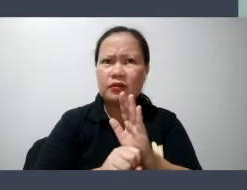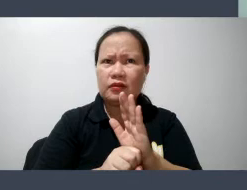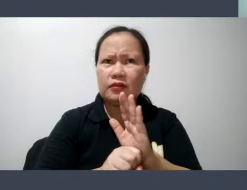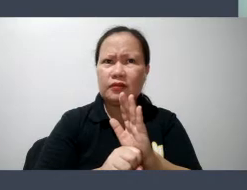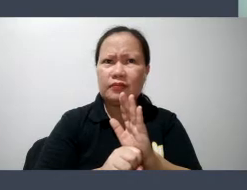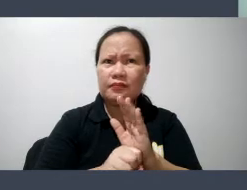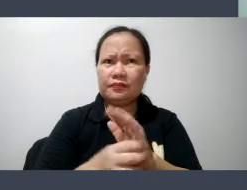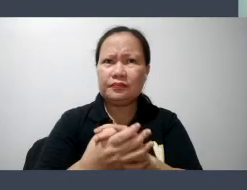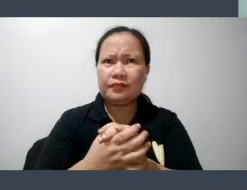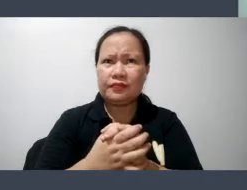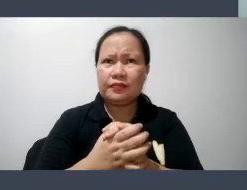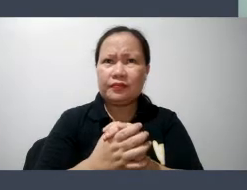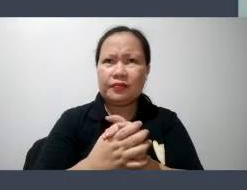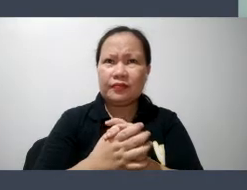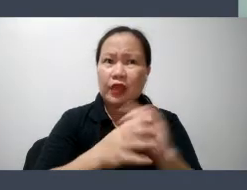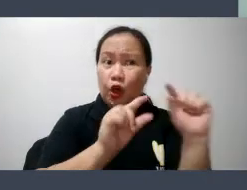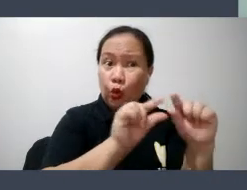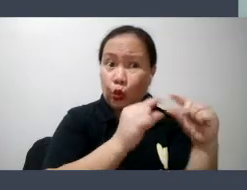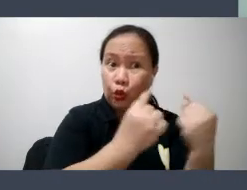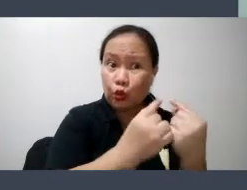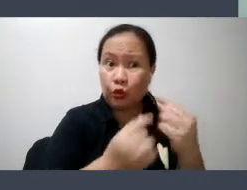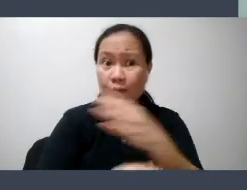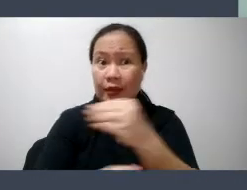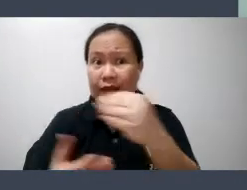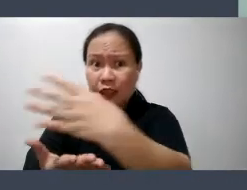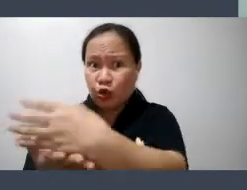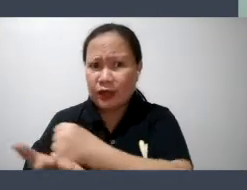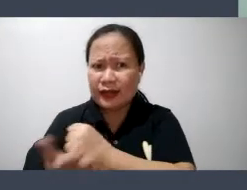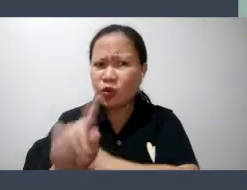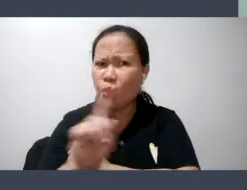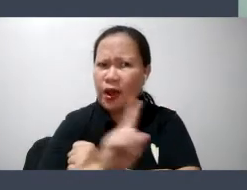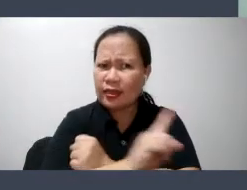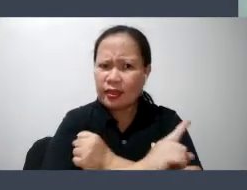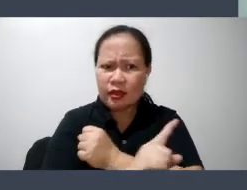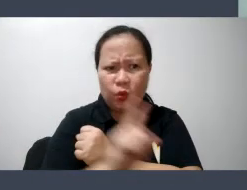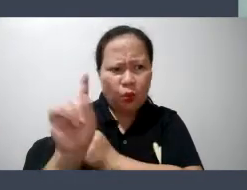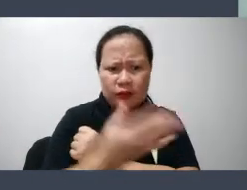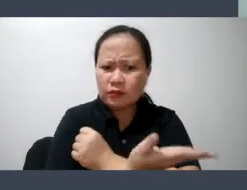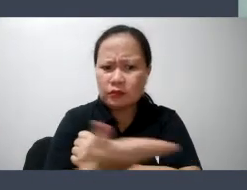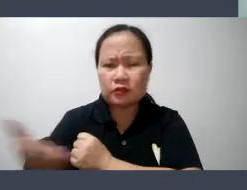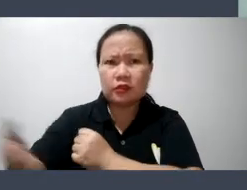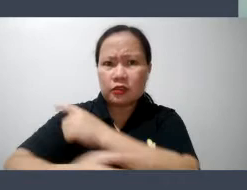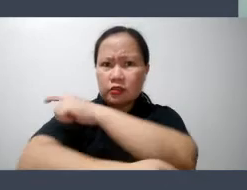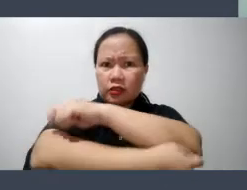group? You have group and collect what? What are these?